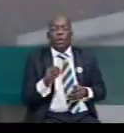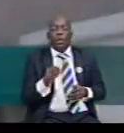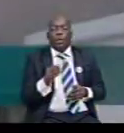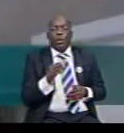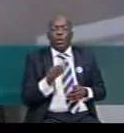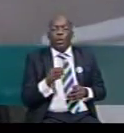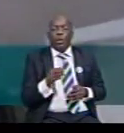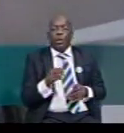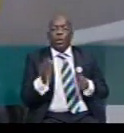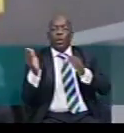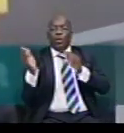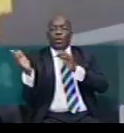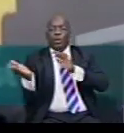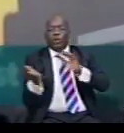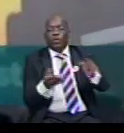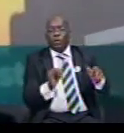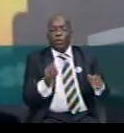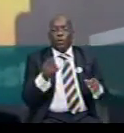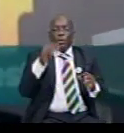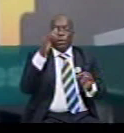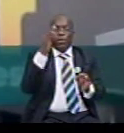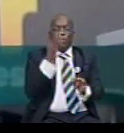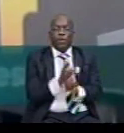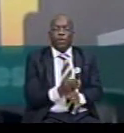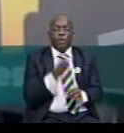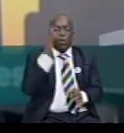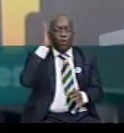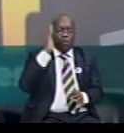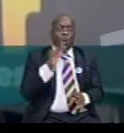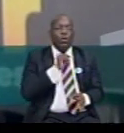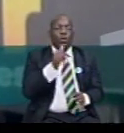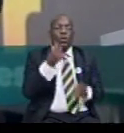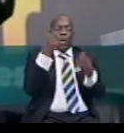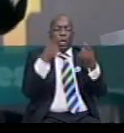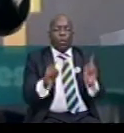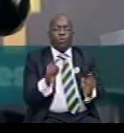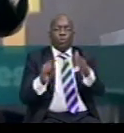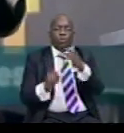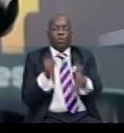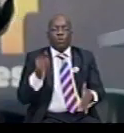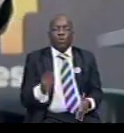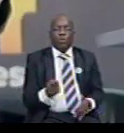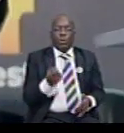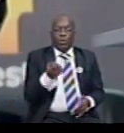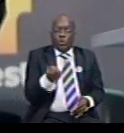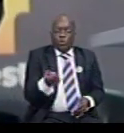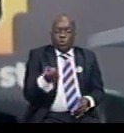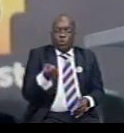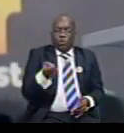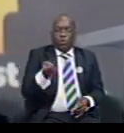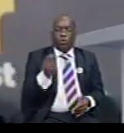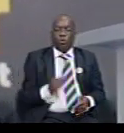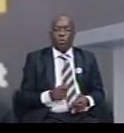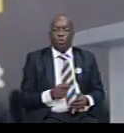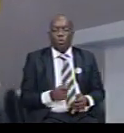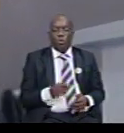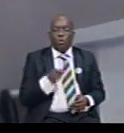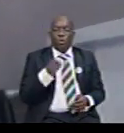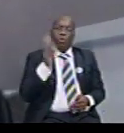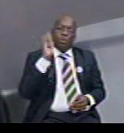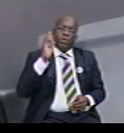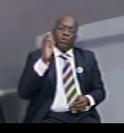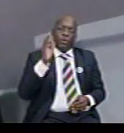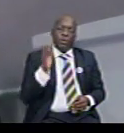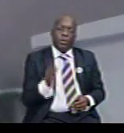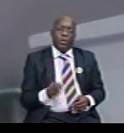not happen in a single jump. Little by little, you preach